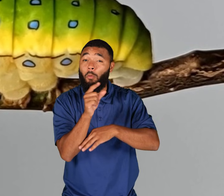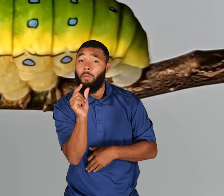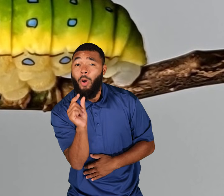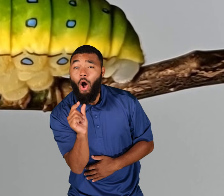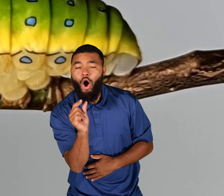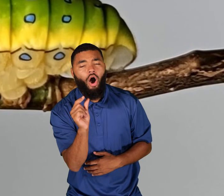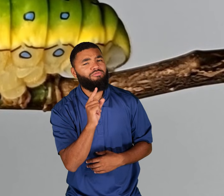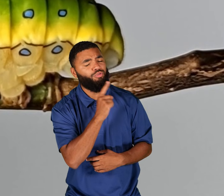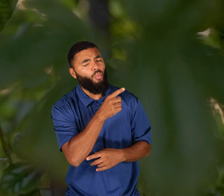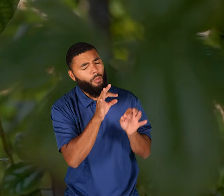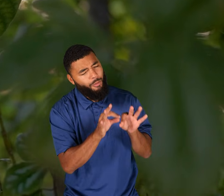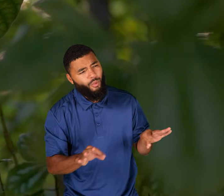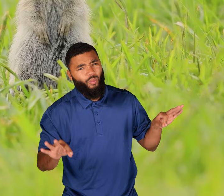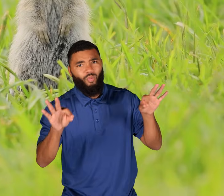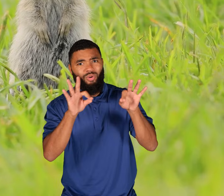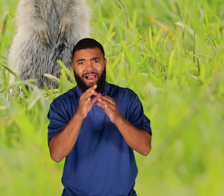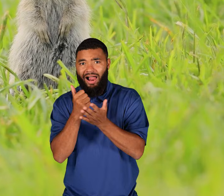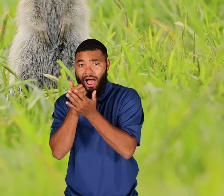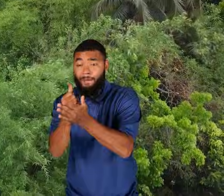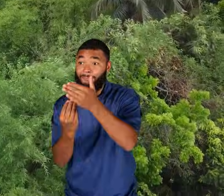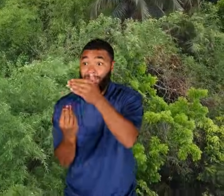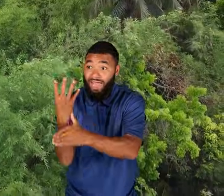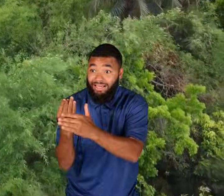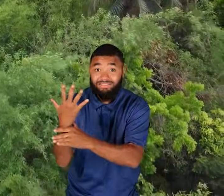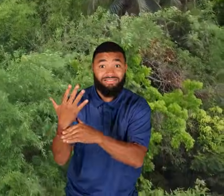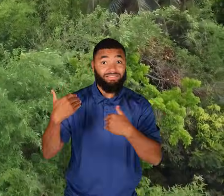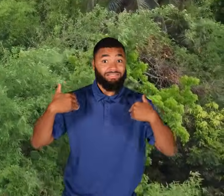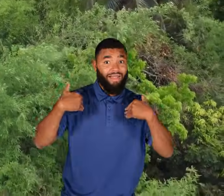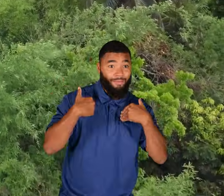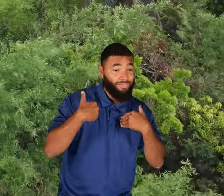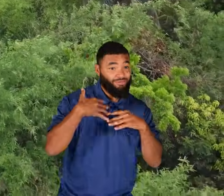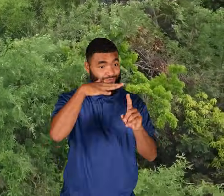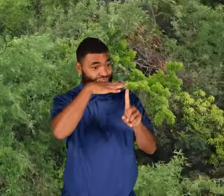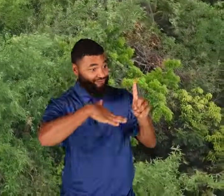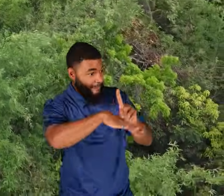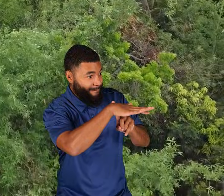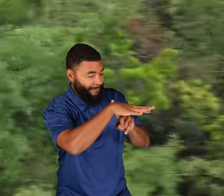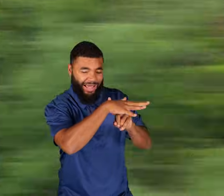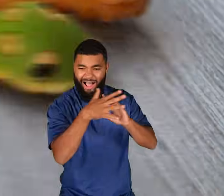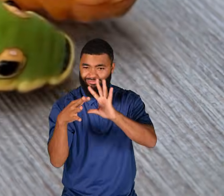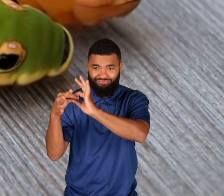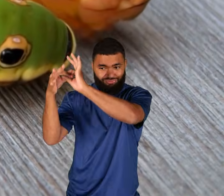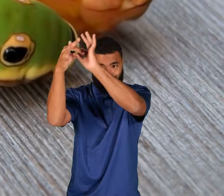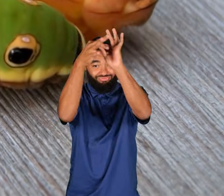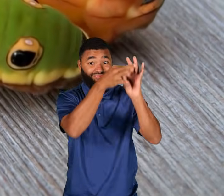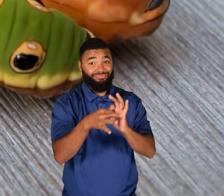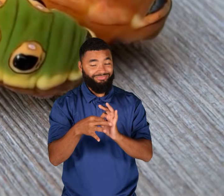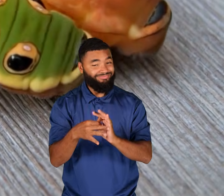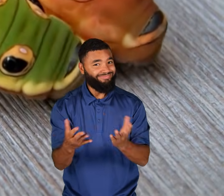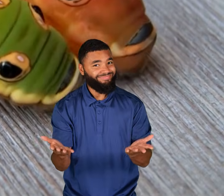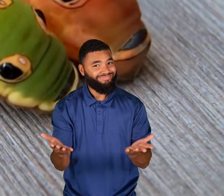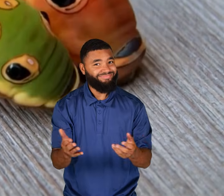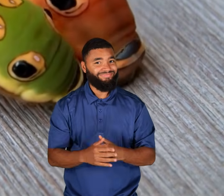a significant role in helping plants, animals, and the environment stay healthy and connected.